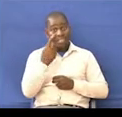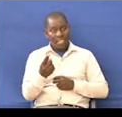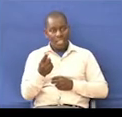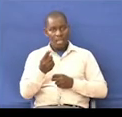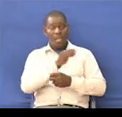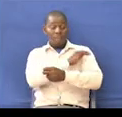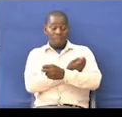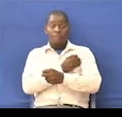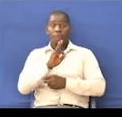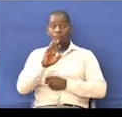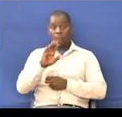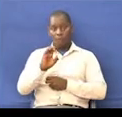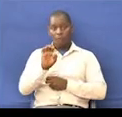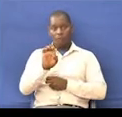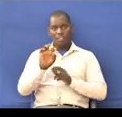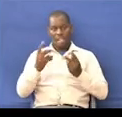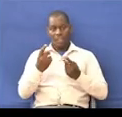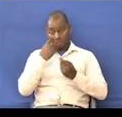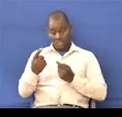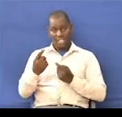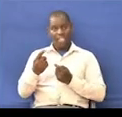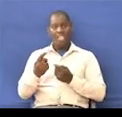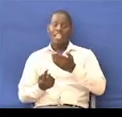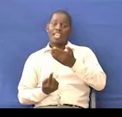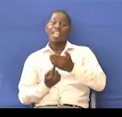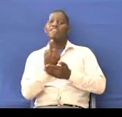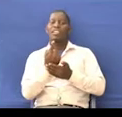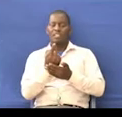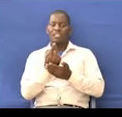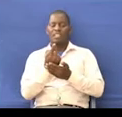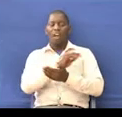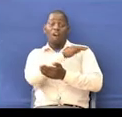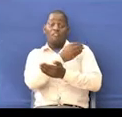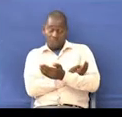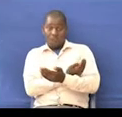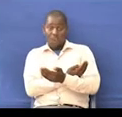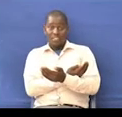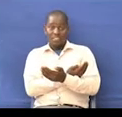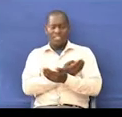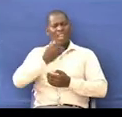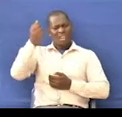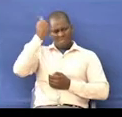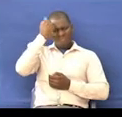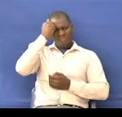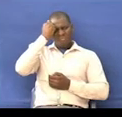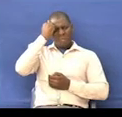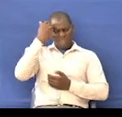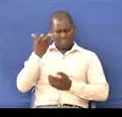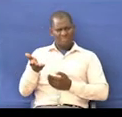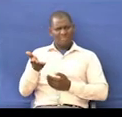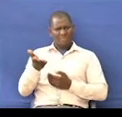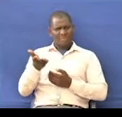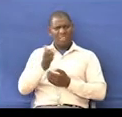force, but we do see the effects of a force. Do you remember the effects of